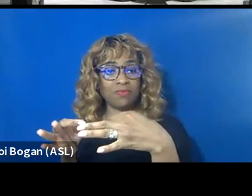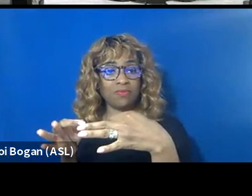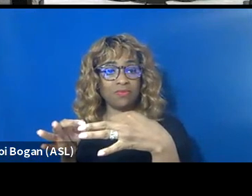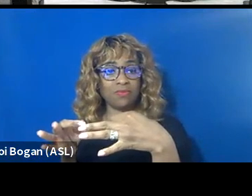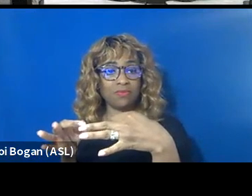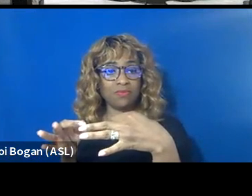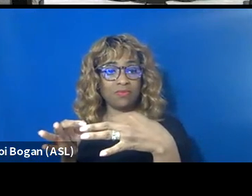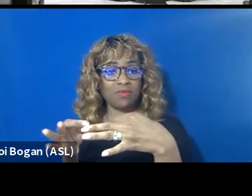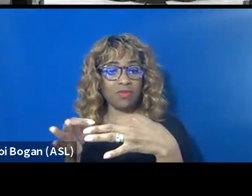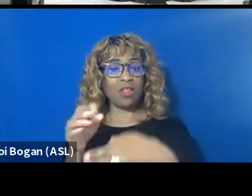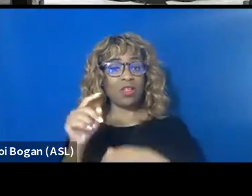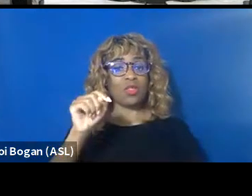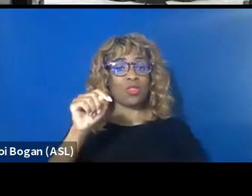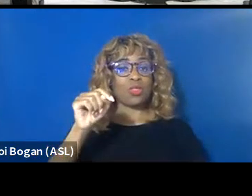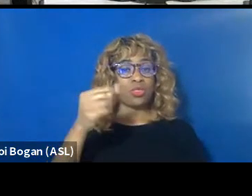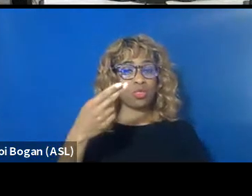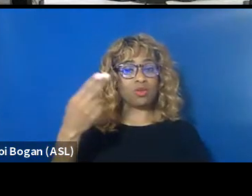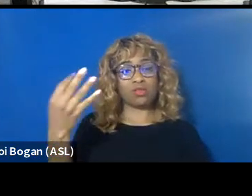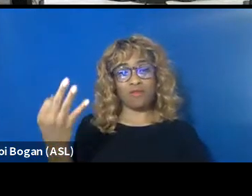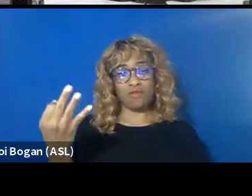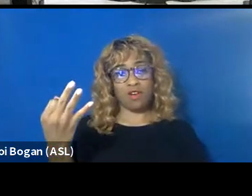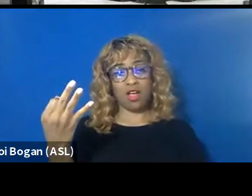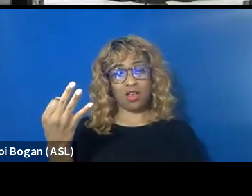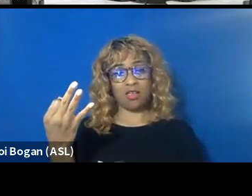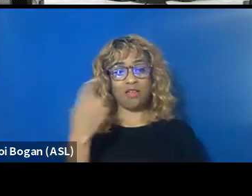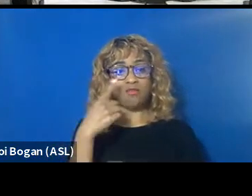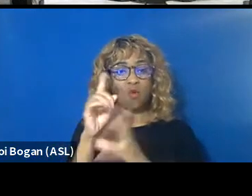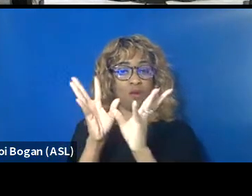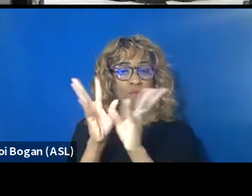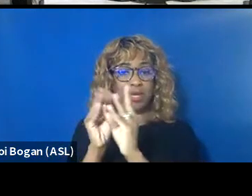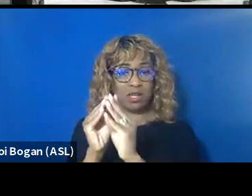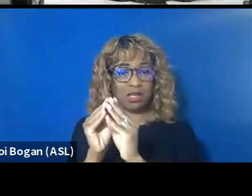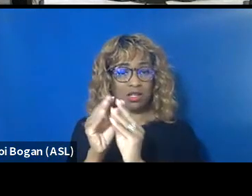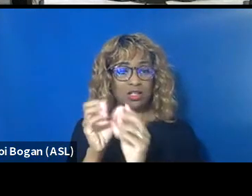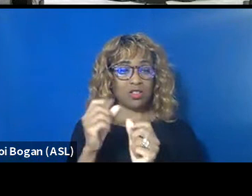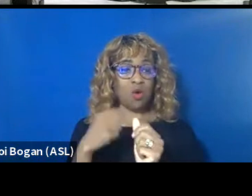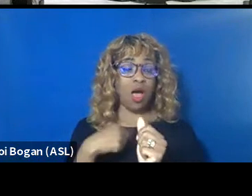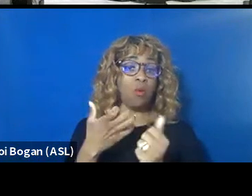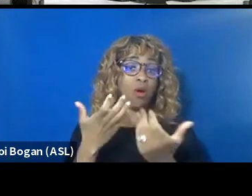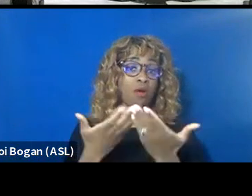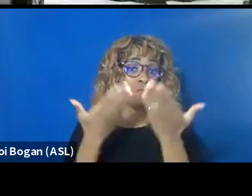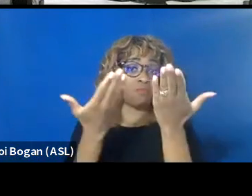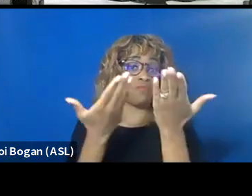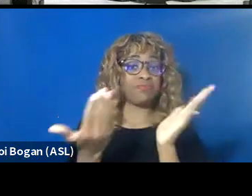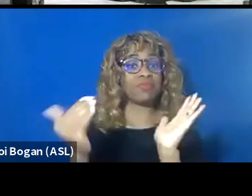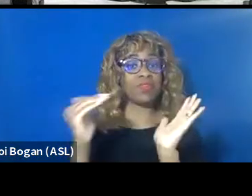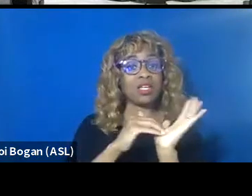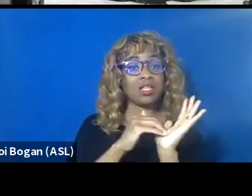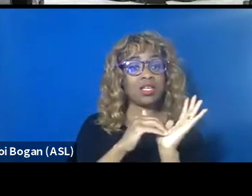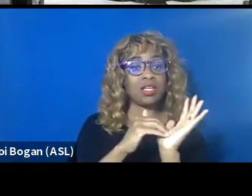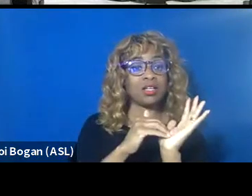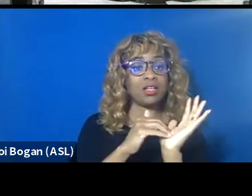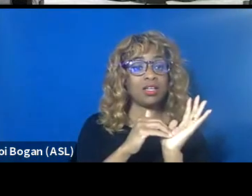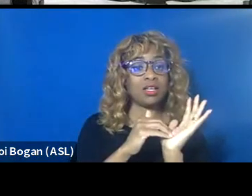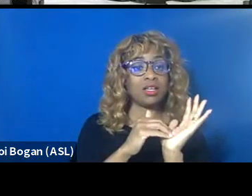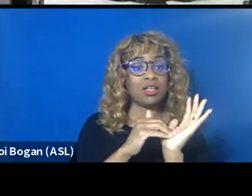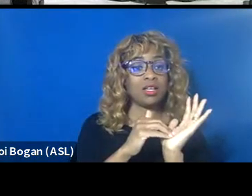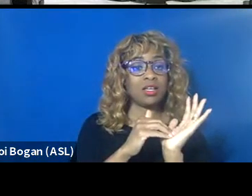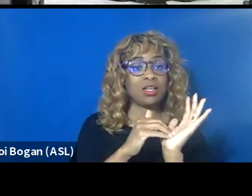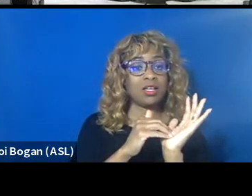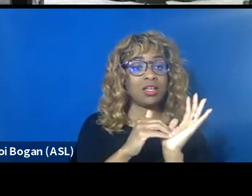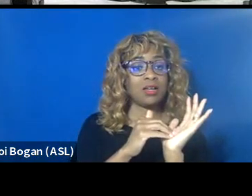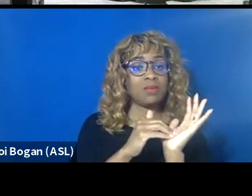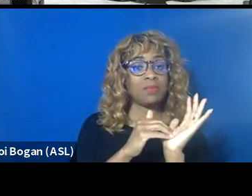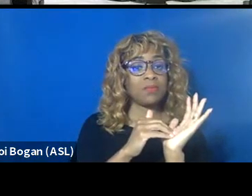schedule back to the original one where we met Thursdays and Fridays. And I'd like to put that motion forward that that's the approach we